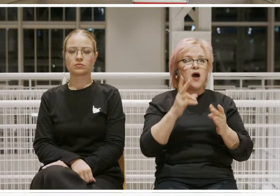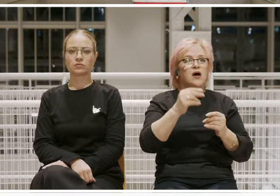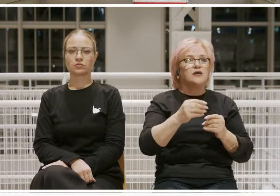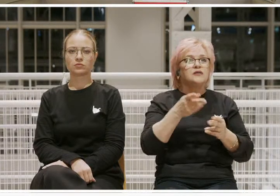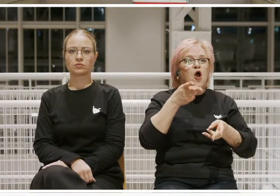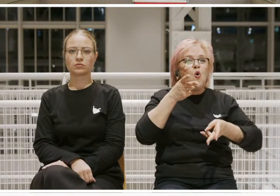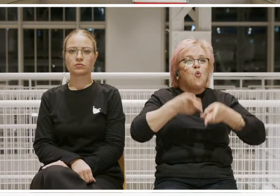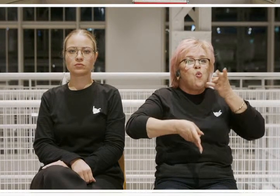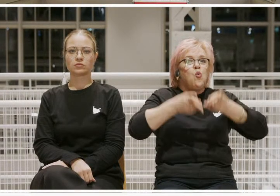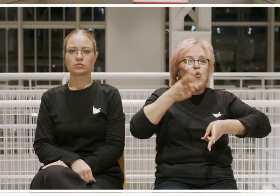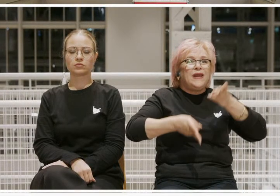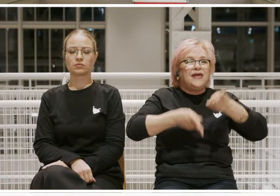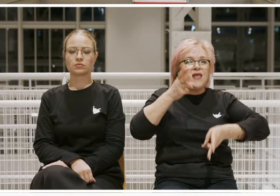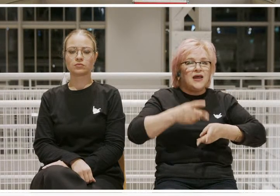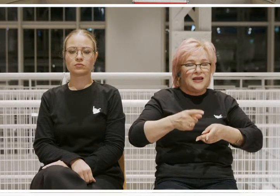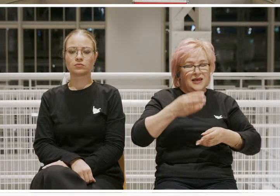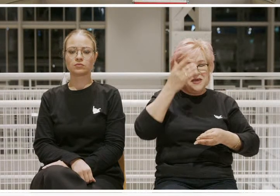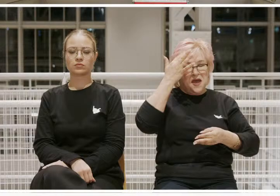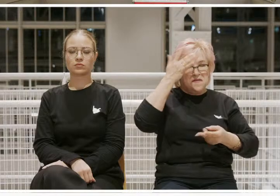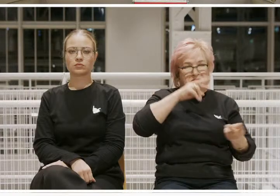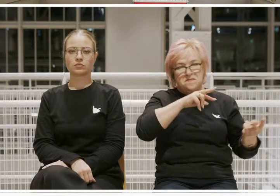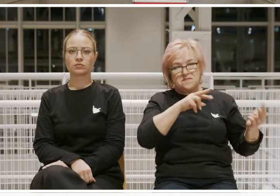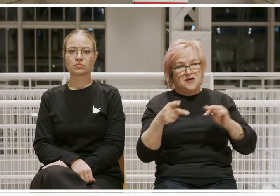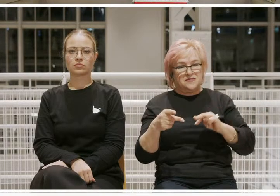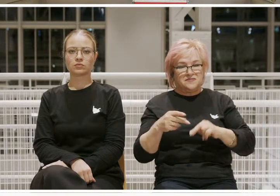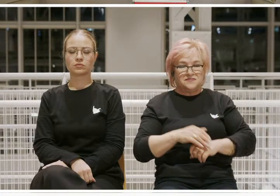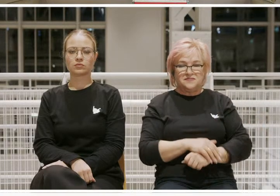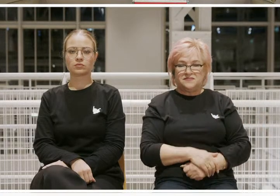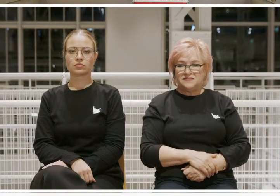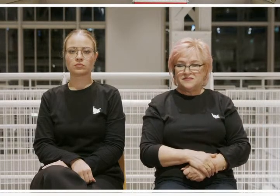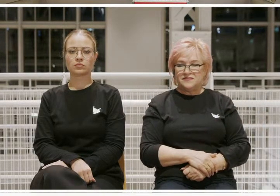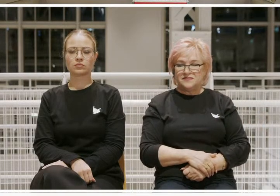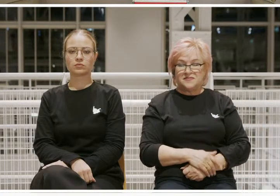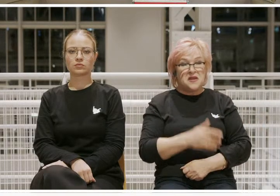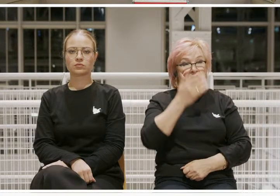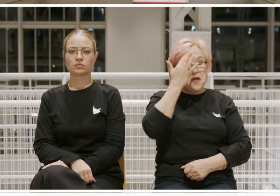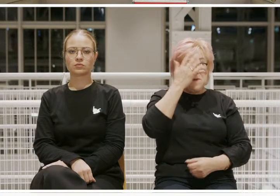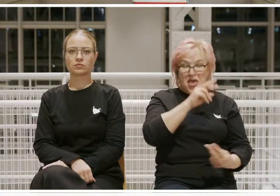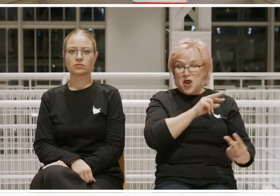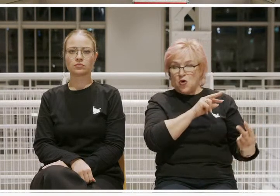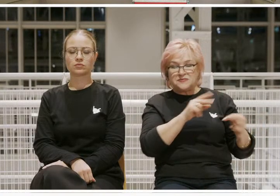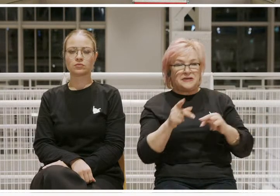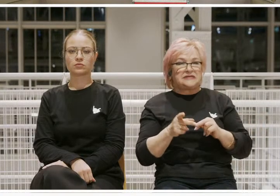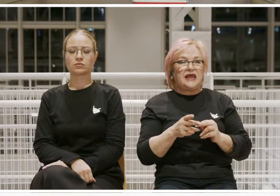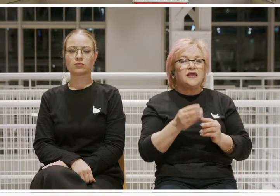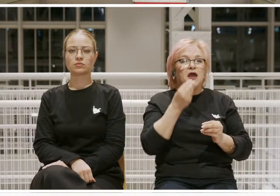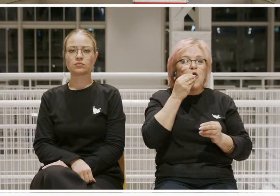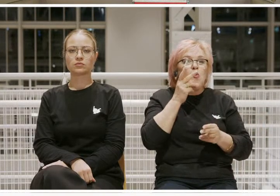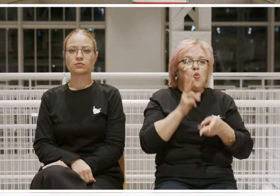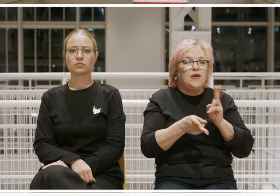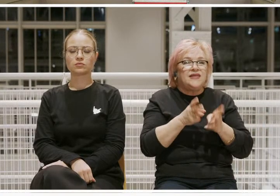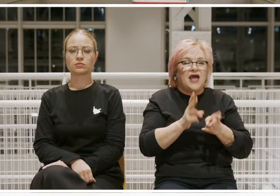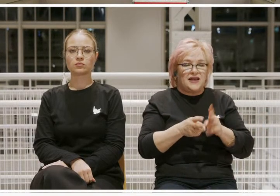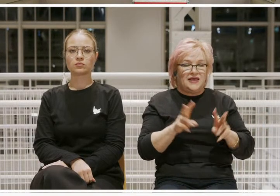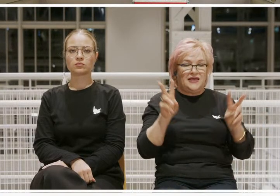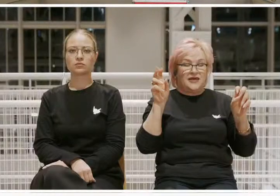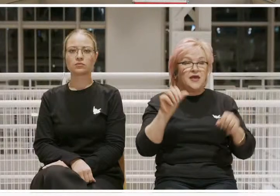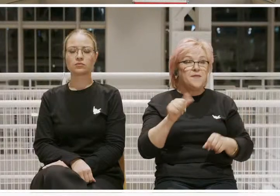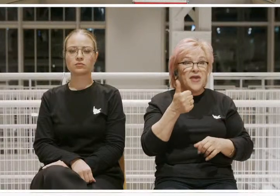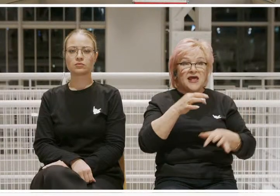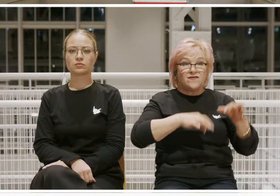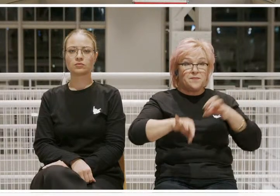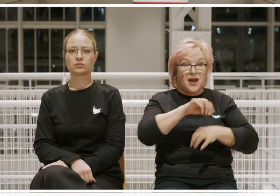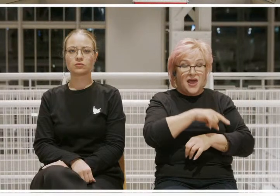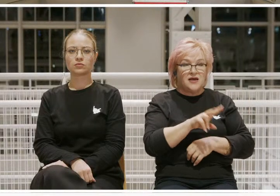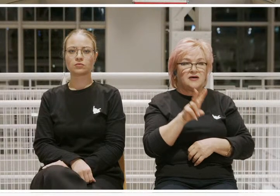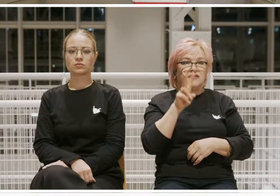Yeah, yeah, we can. Okay, we can stay here. So the first project is Wallowland by Cooking